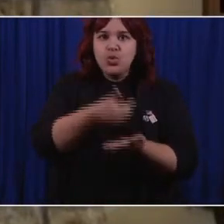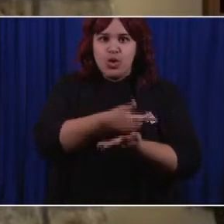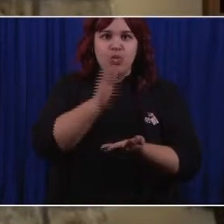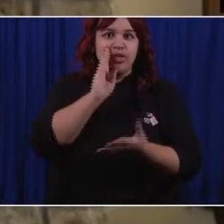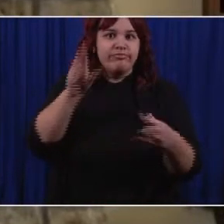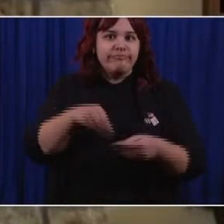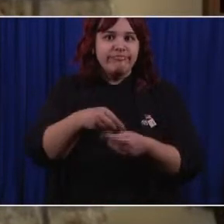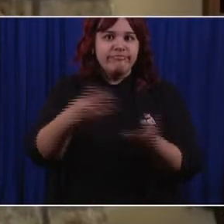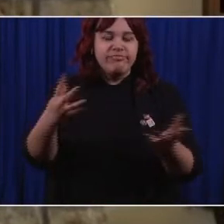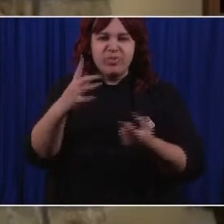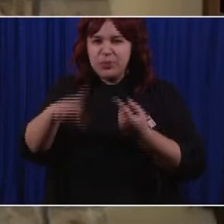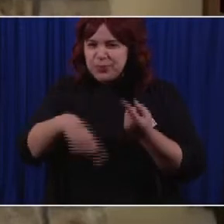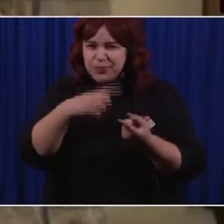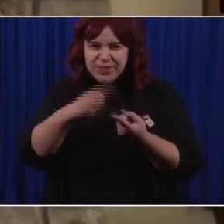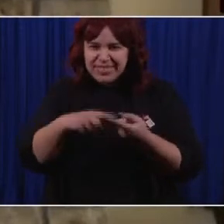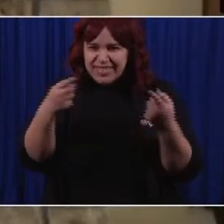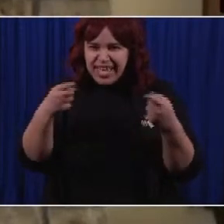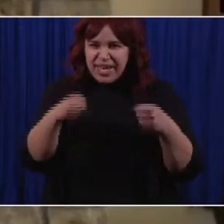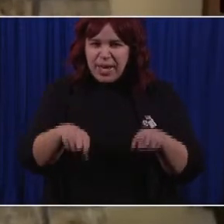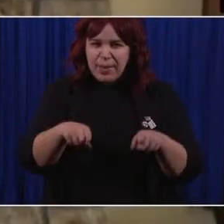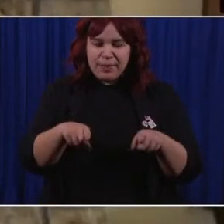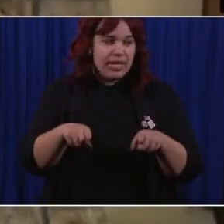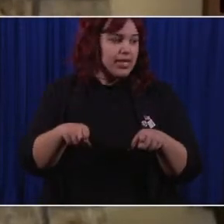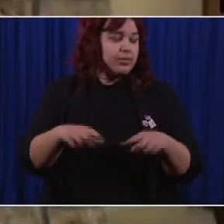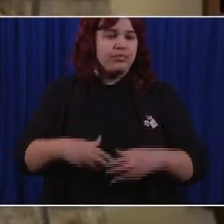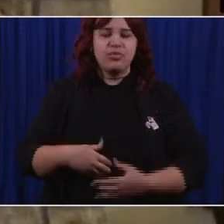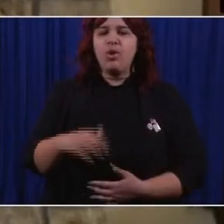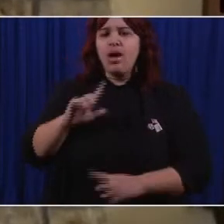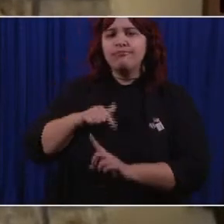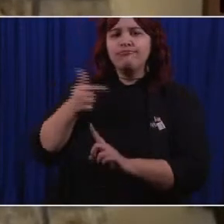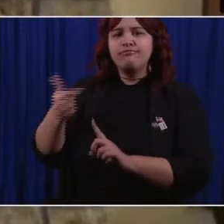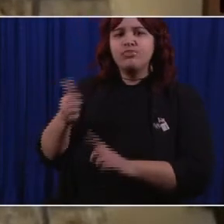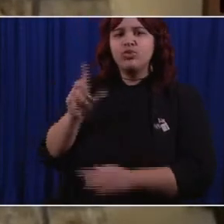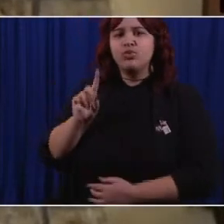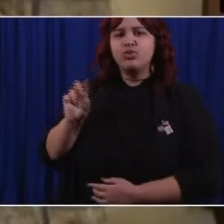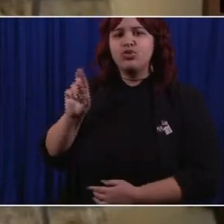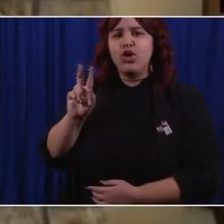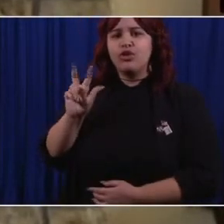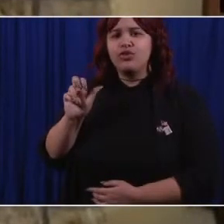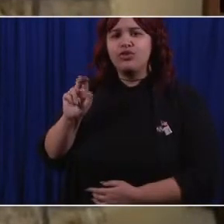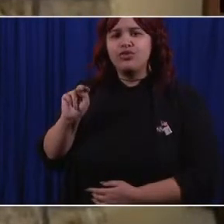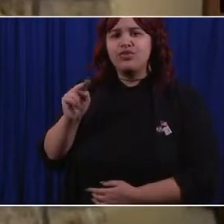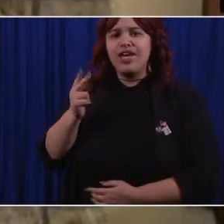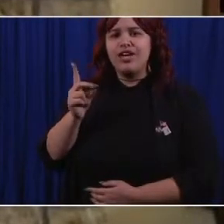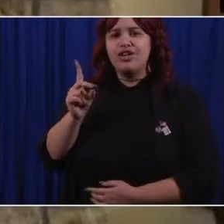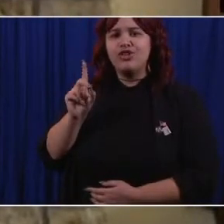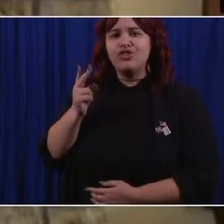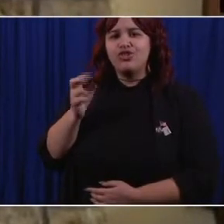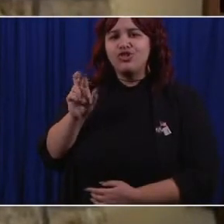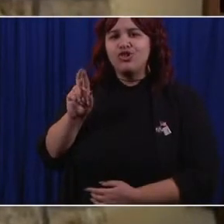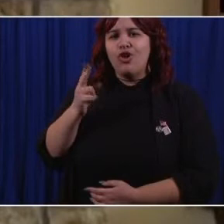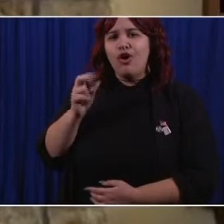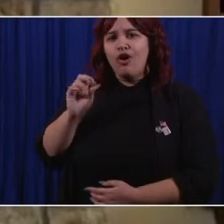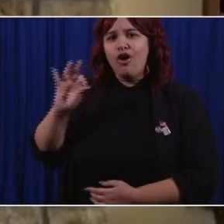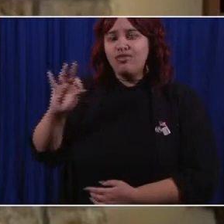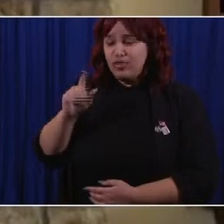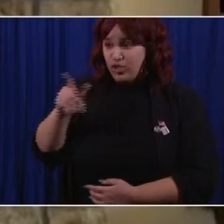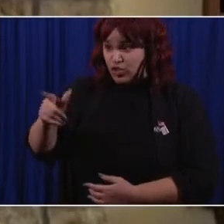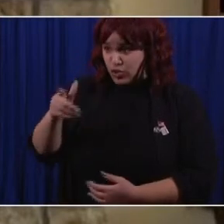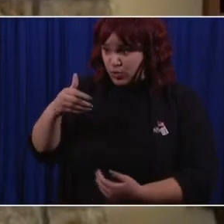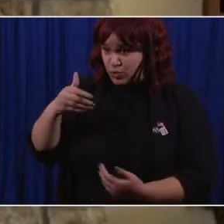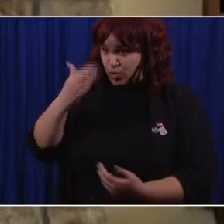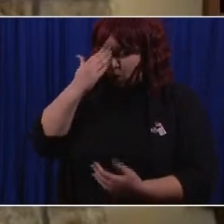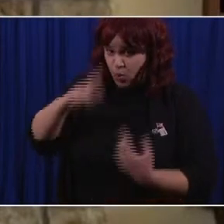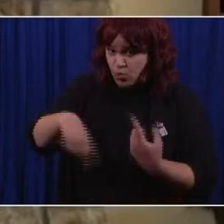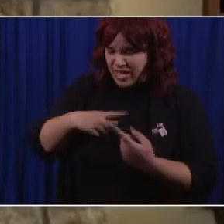expect it? Yeah, I'm going to go to Bruce. Bruce is on here. I don't know whether you've got a date, Bruce. We don't have a date because it's not been approved.